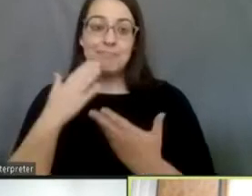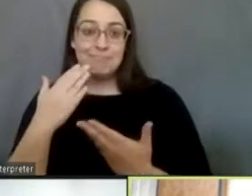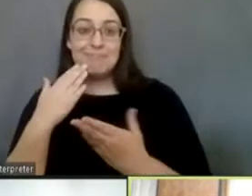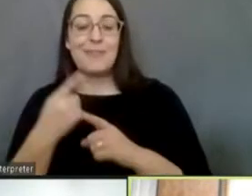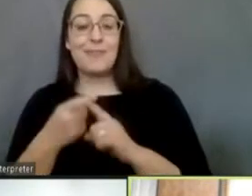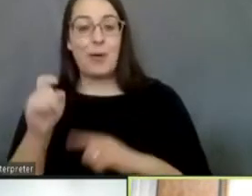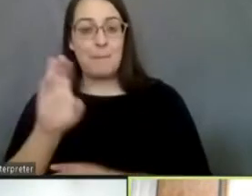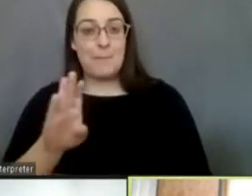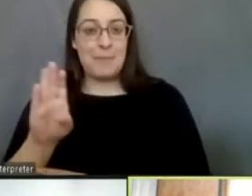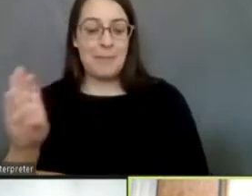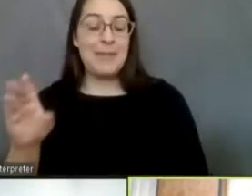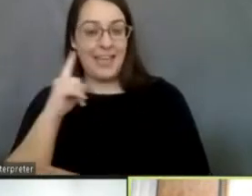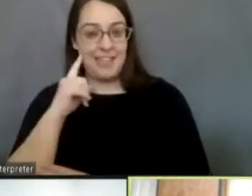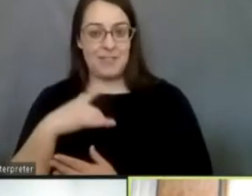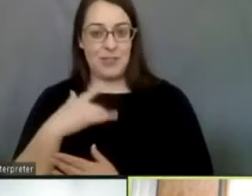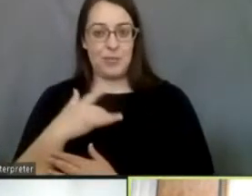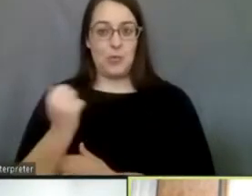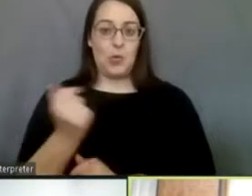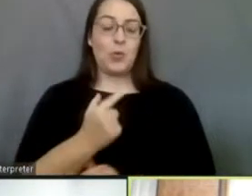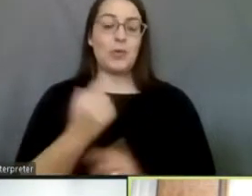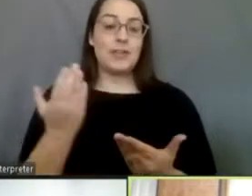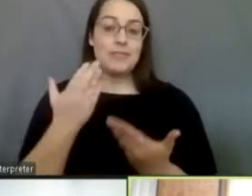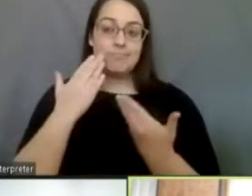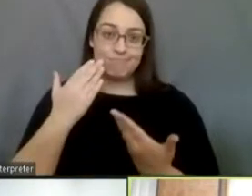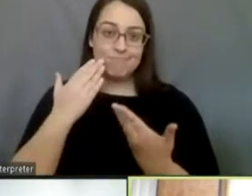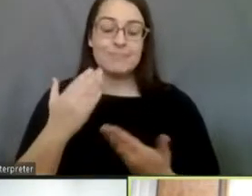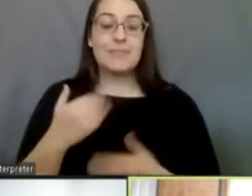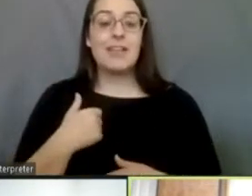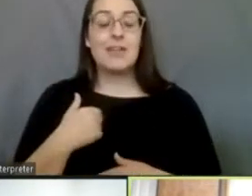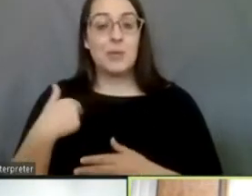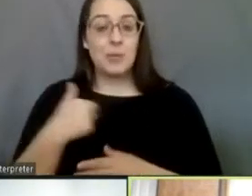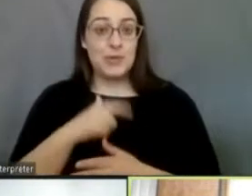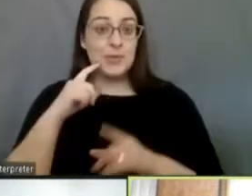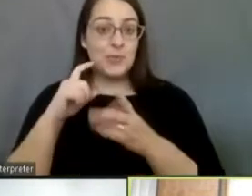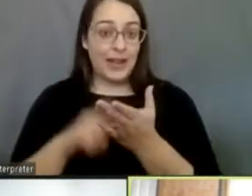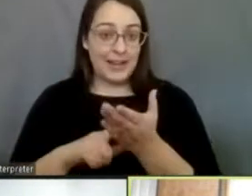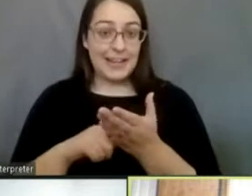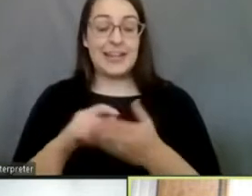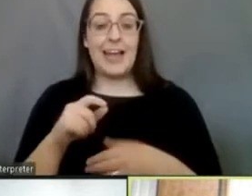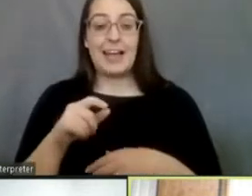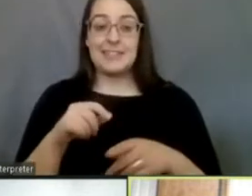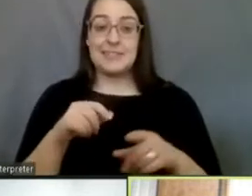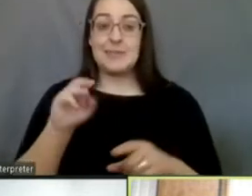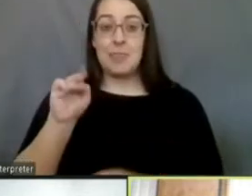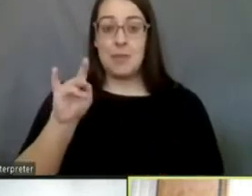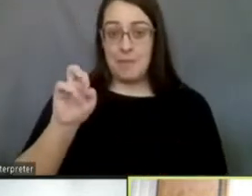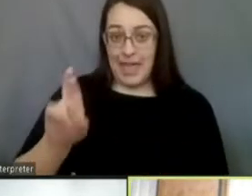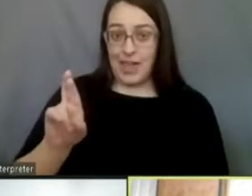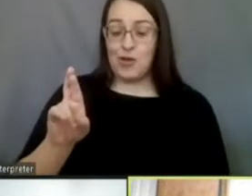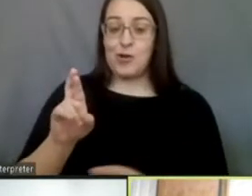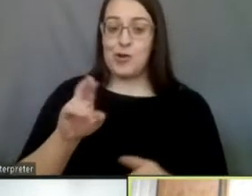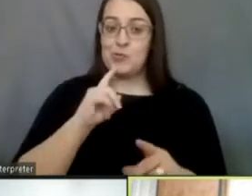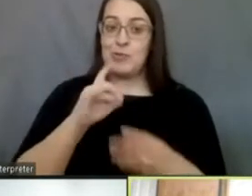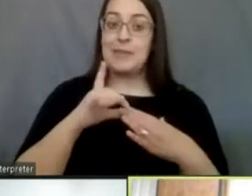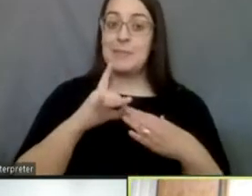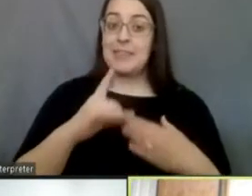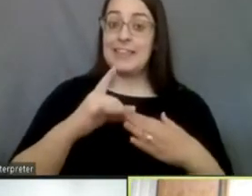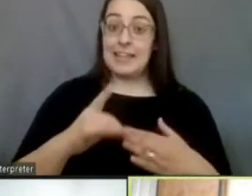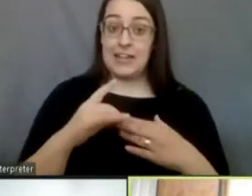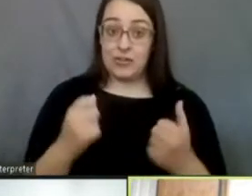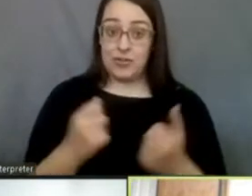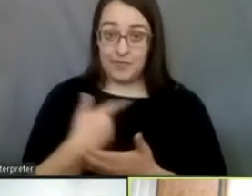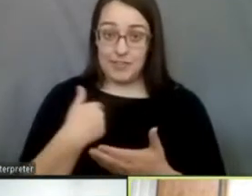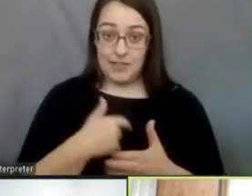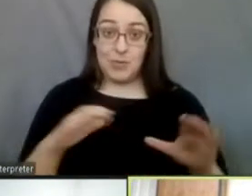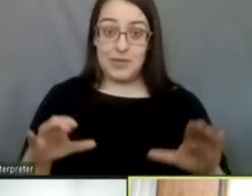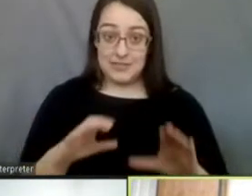sure on behalf of every person here, I think it's important that we also recognize that she had a very key role in everything we've done on behalf of